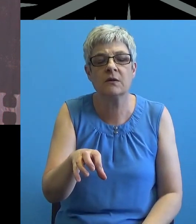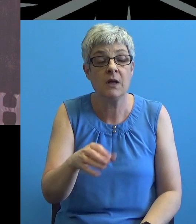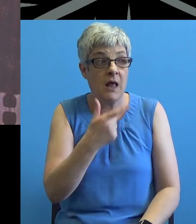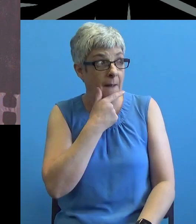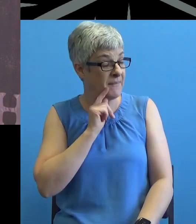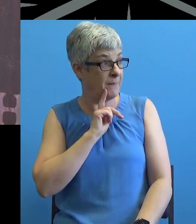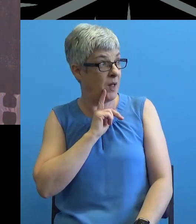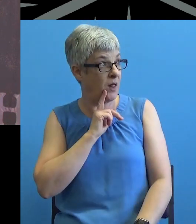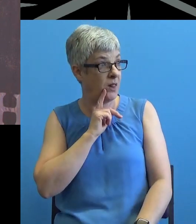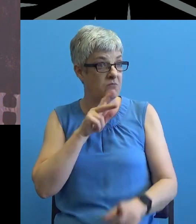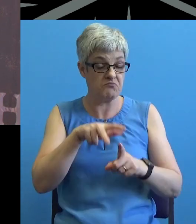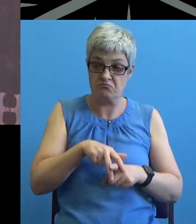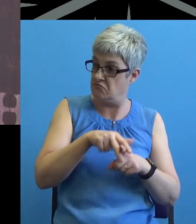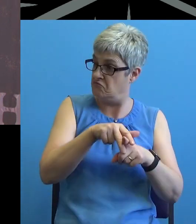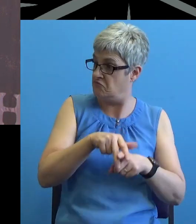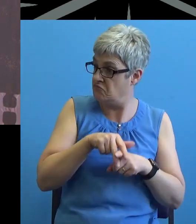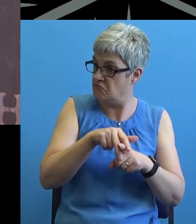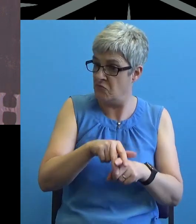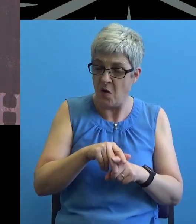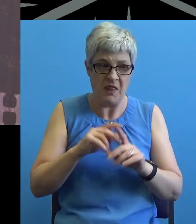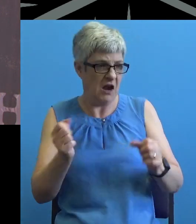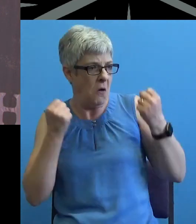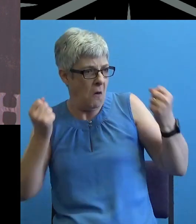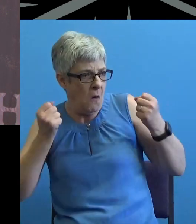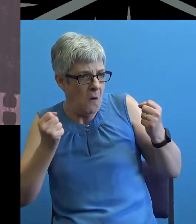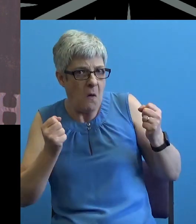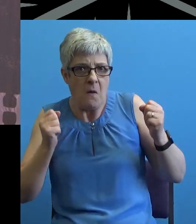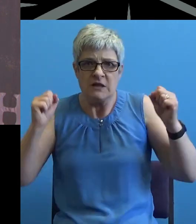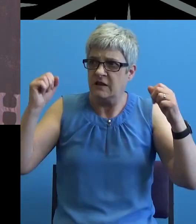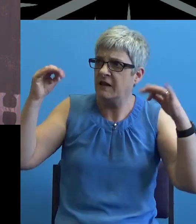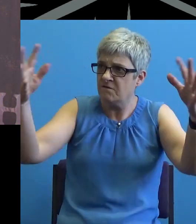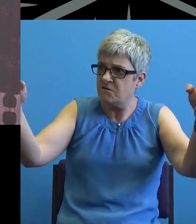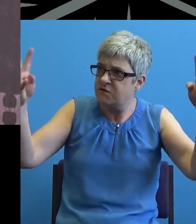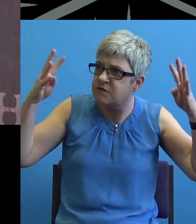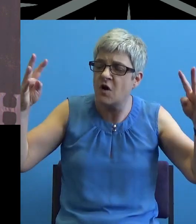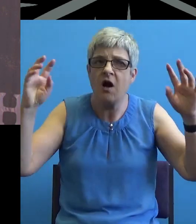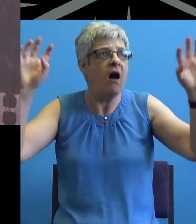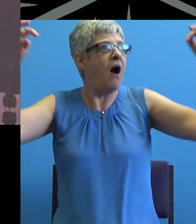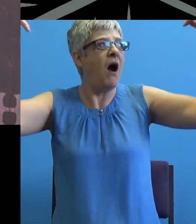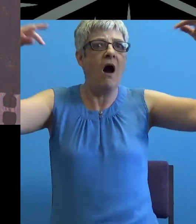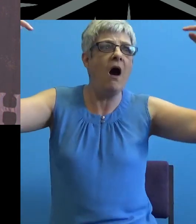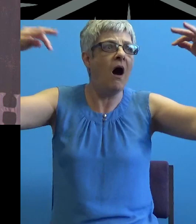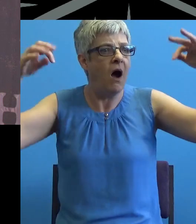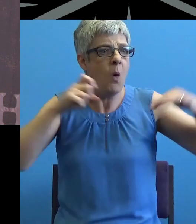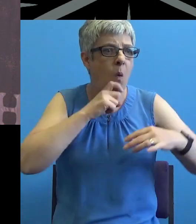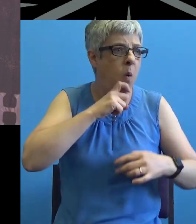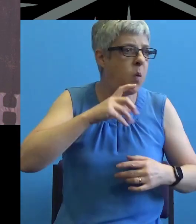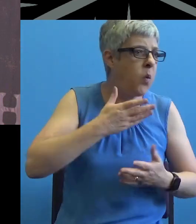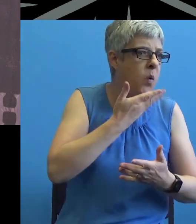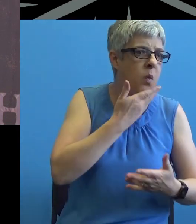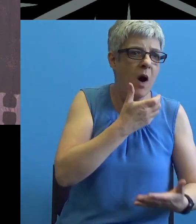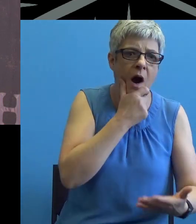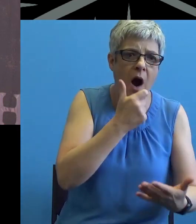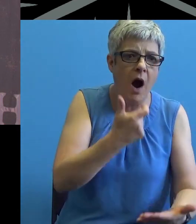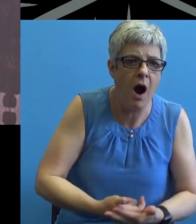The people he rode beside clamoured to the poles of their verandas, awestruck by the new man in